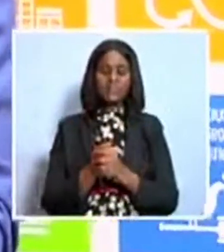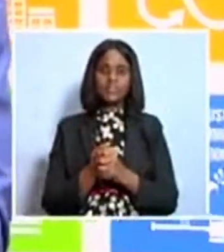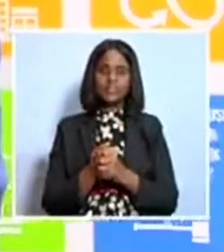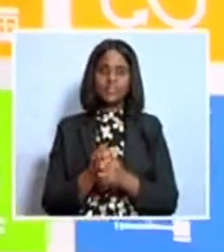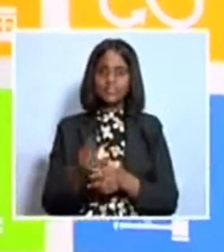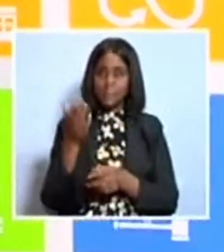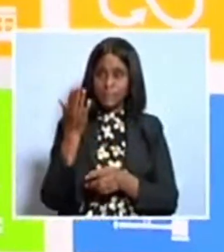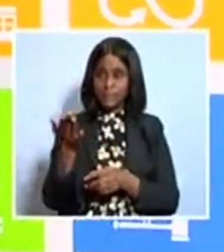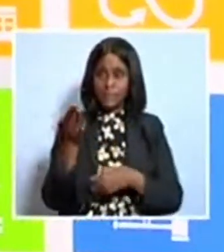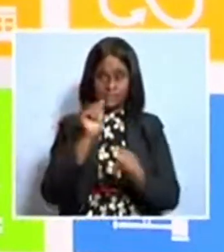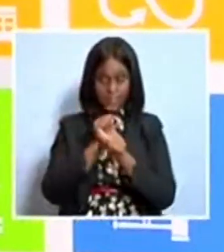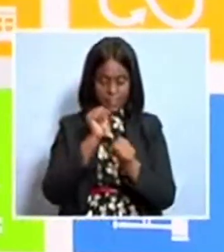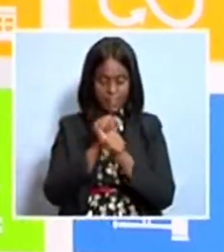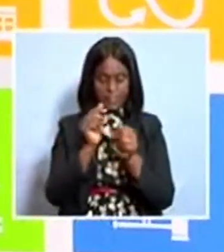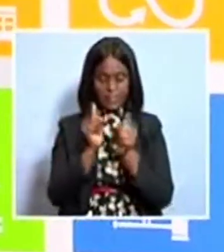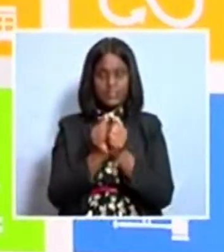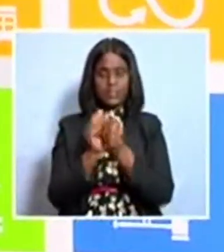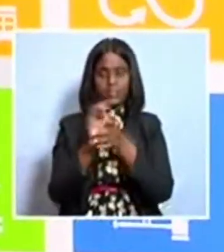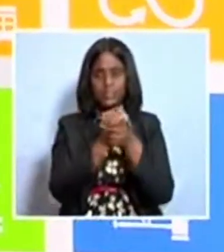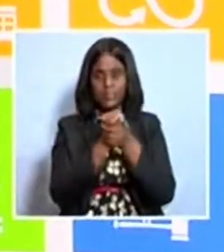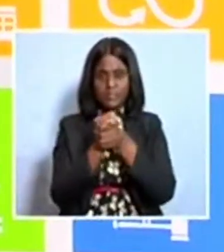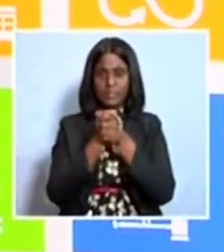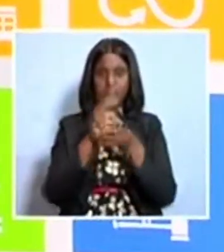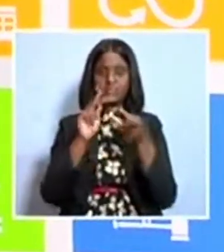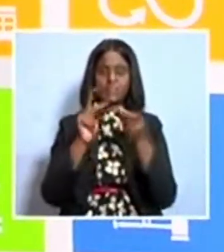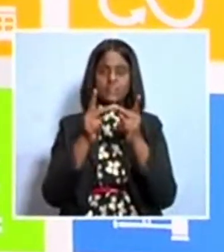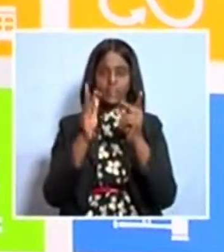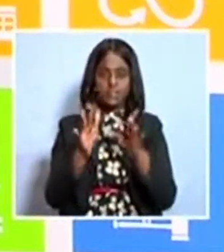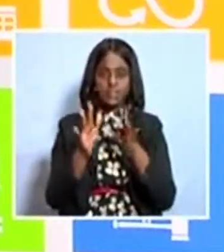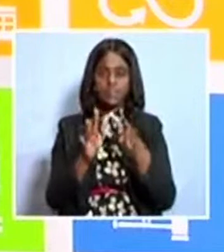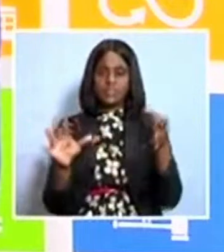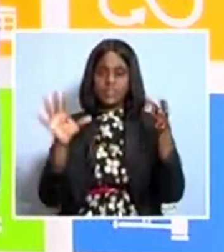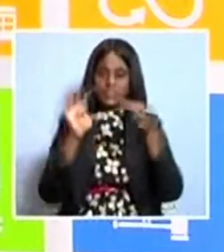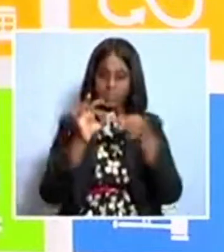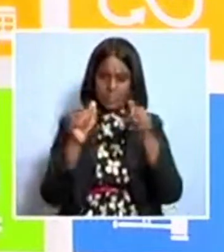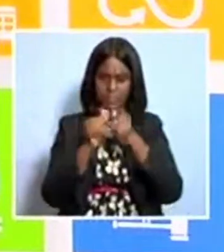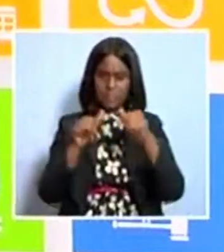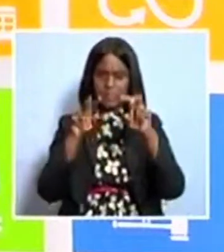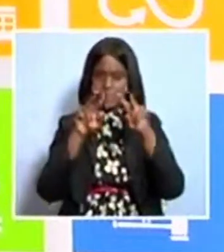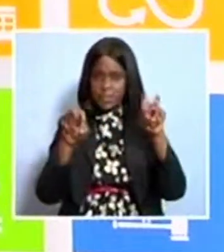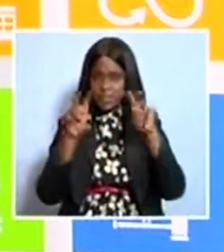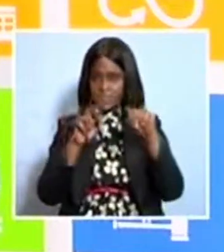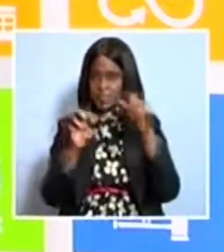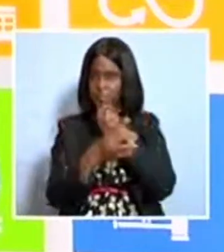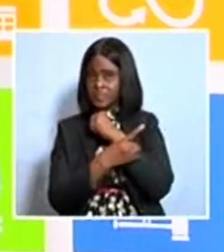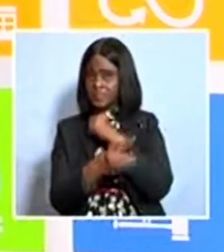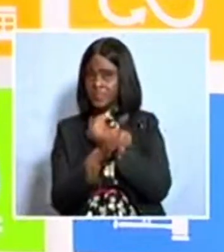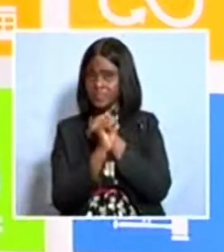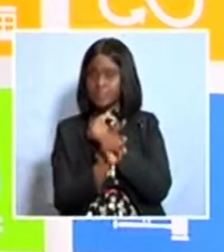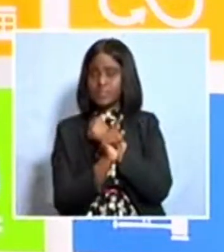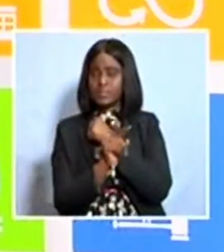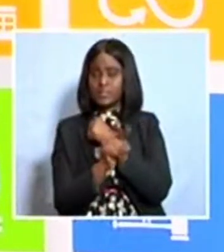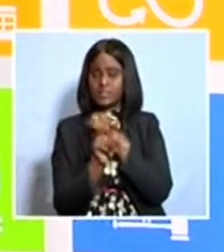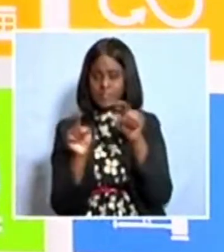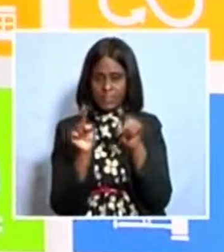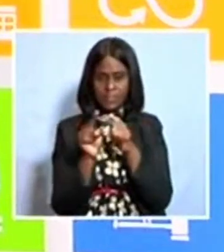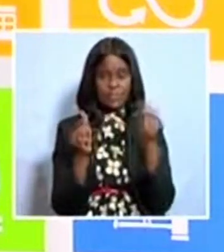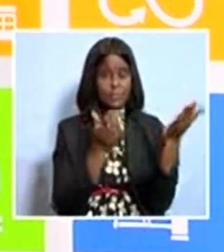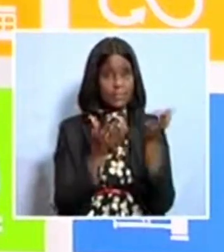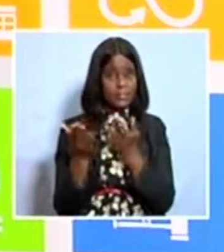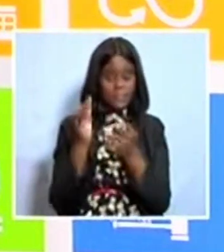these collaborating partners need to join with our research department to bring